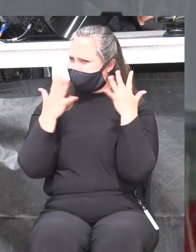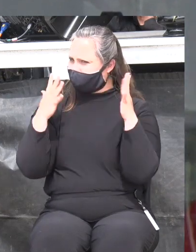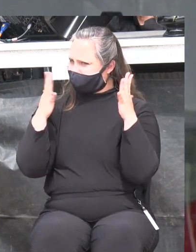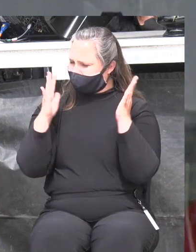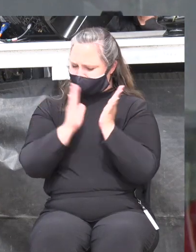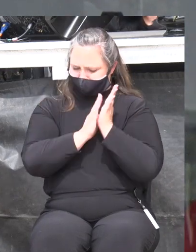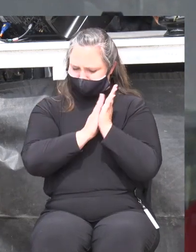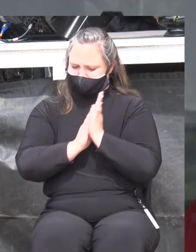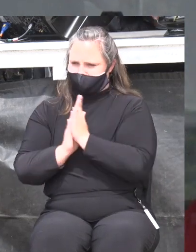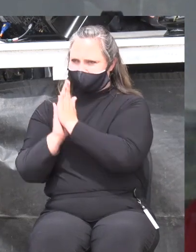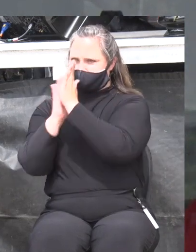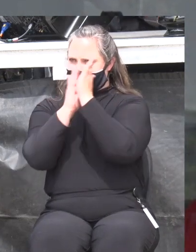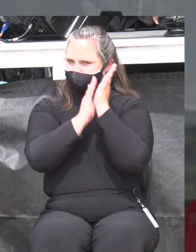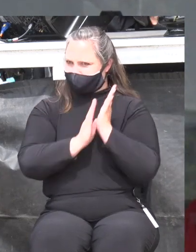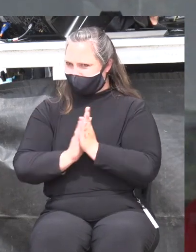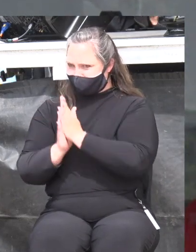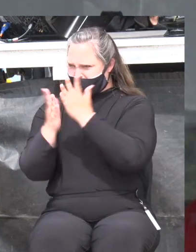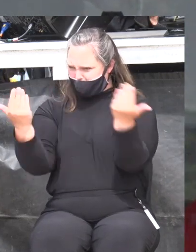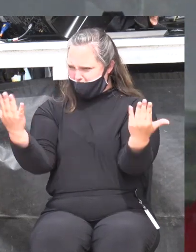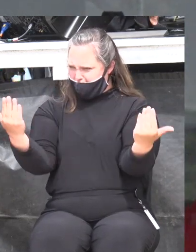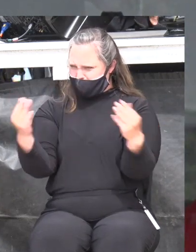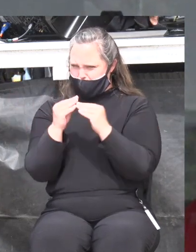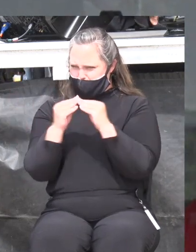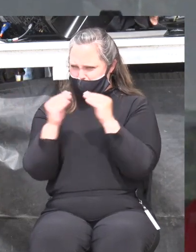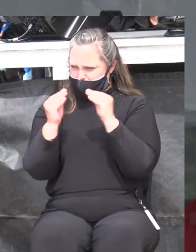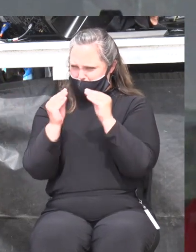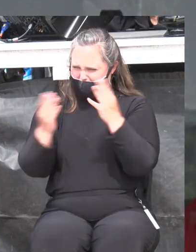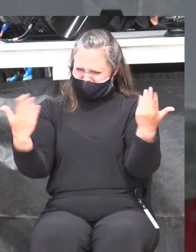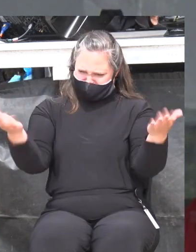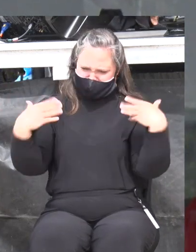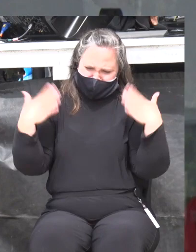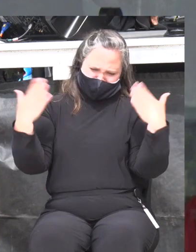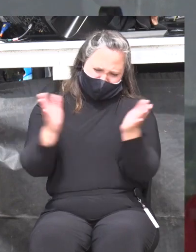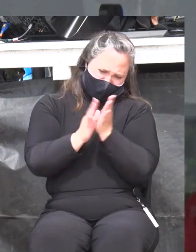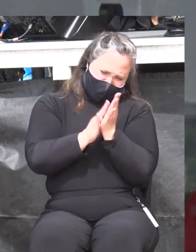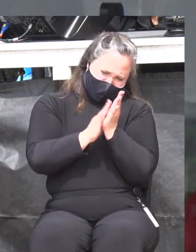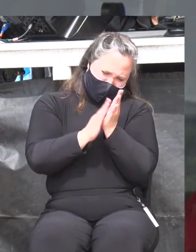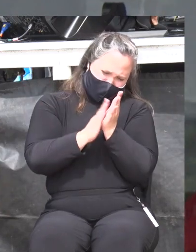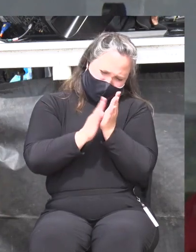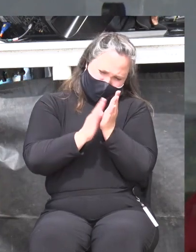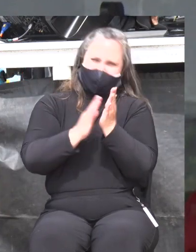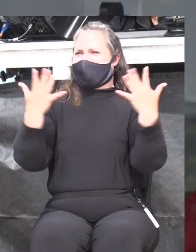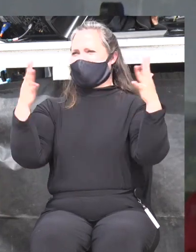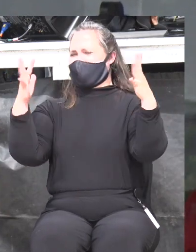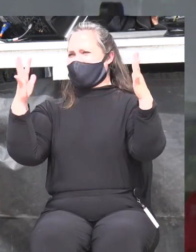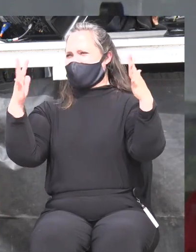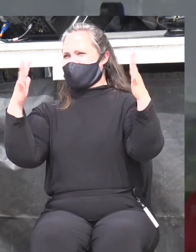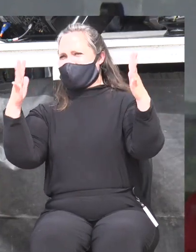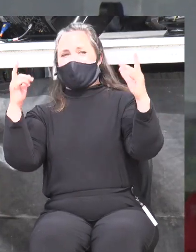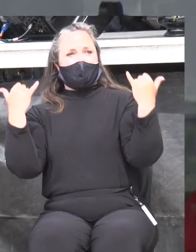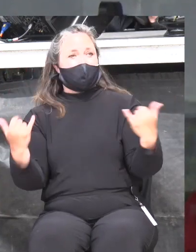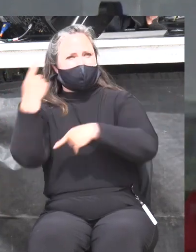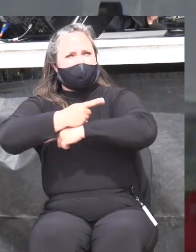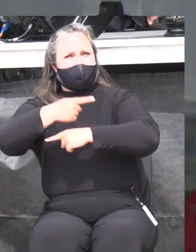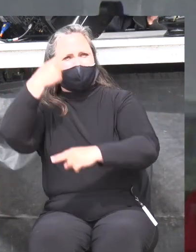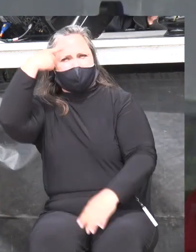here today. Come on, y'all can do better than that. I want to hear you through those masks. We're going to celebrate a little bit today.